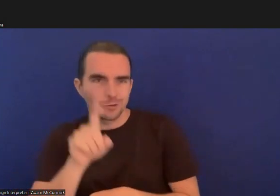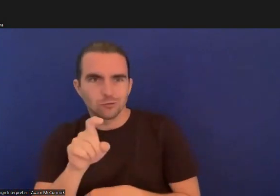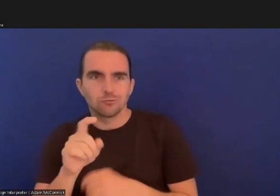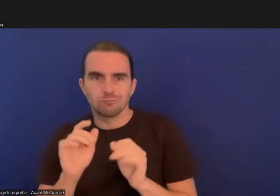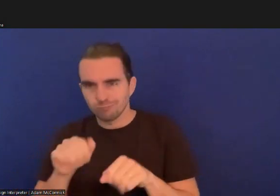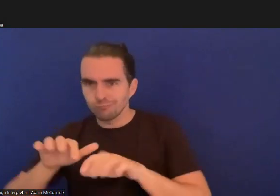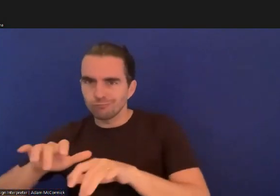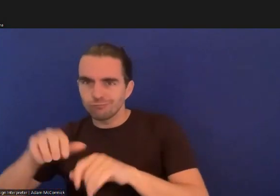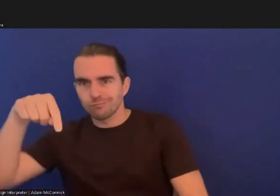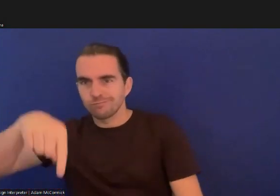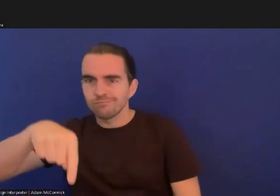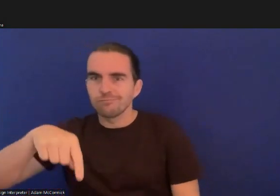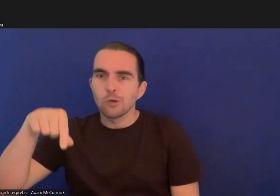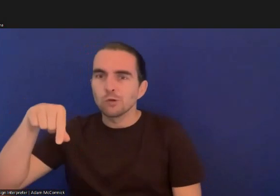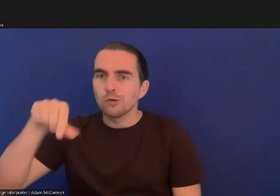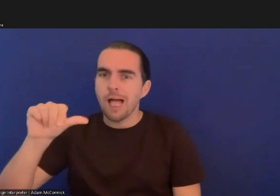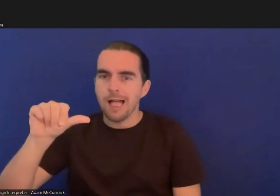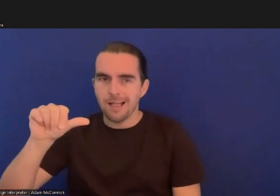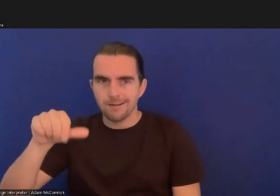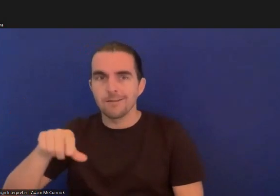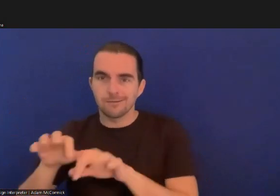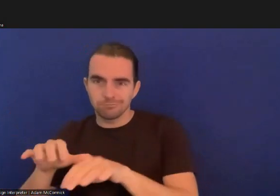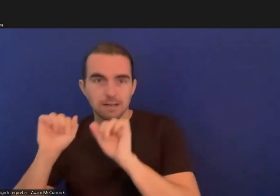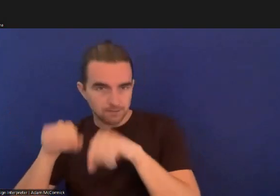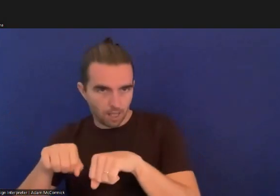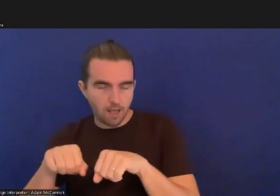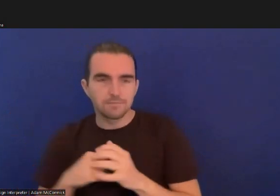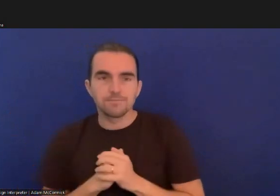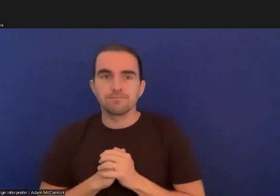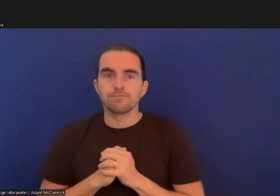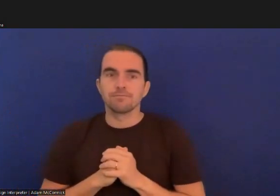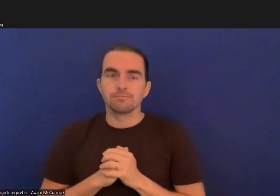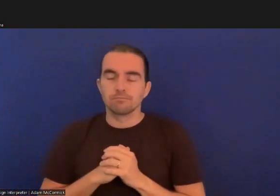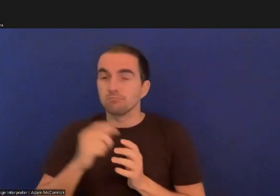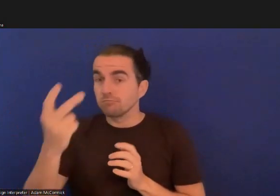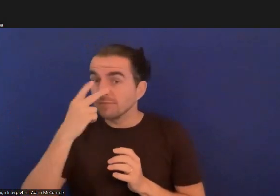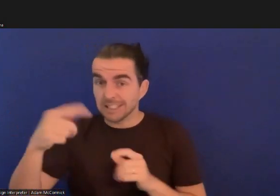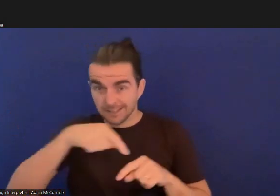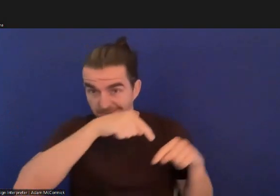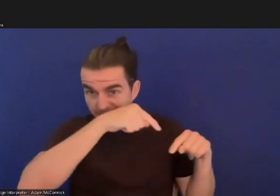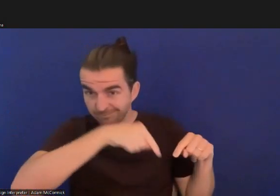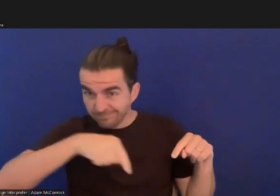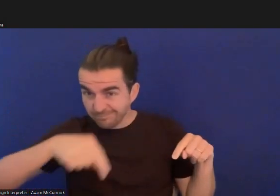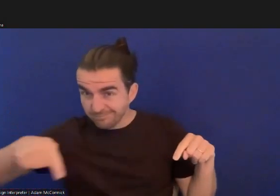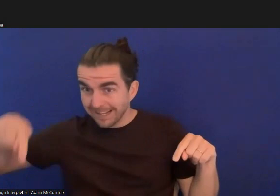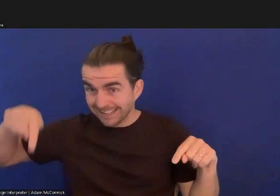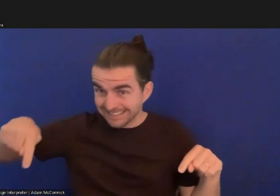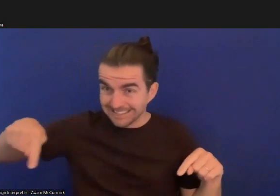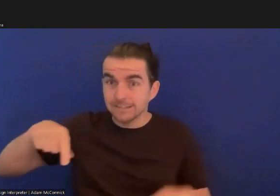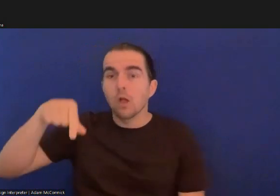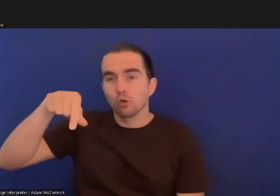the bottom of your screen. Our speakers will answer your questions at the end of